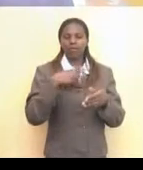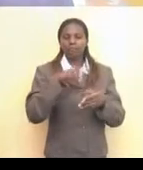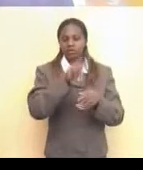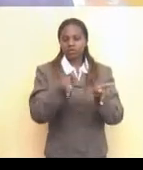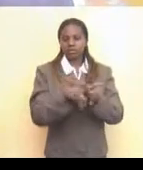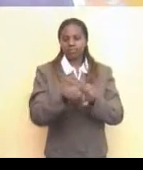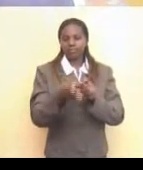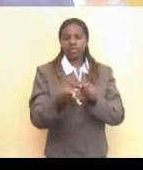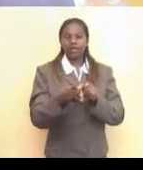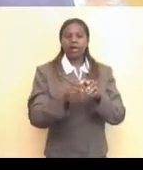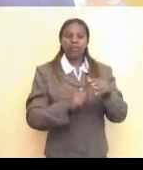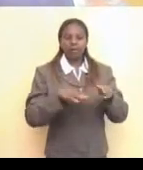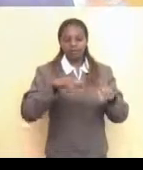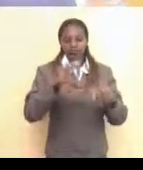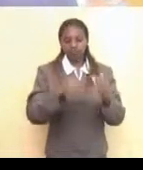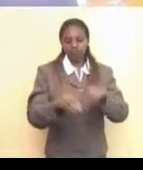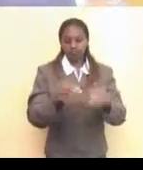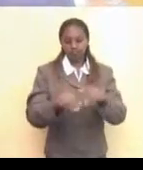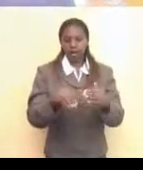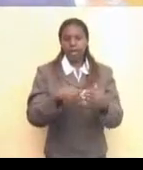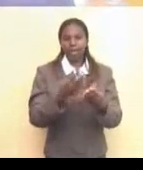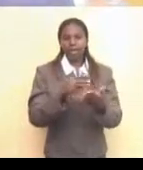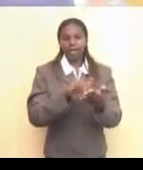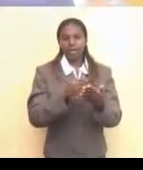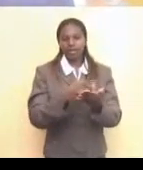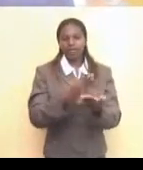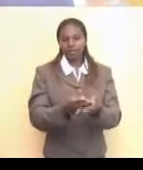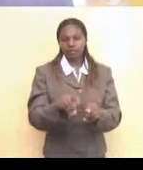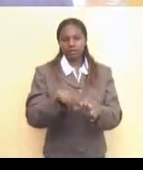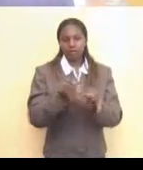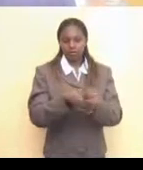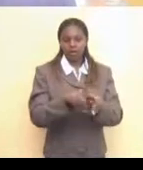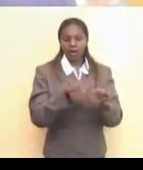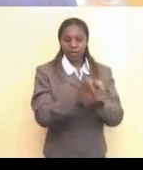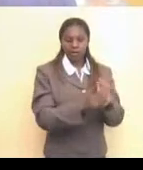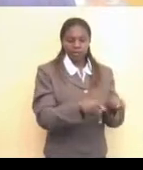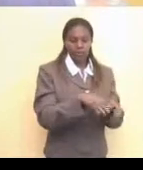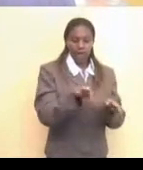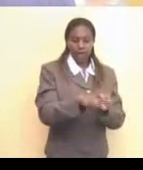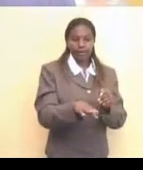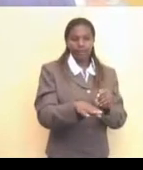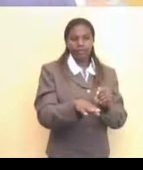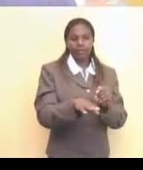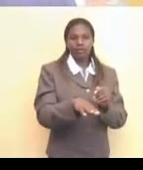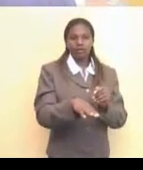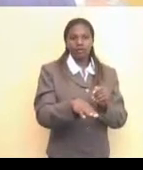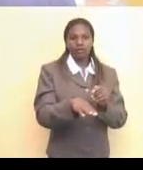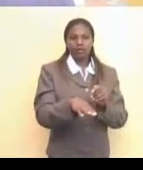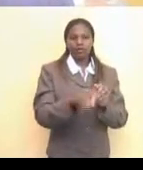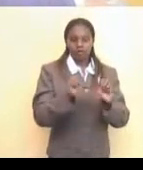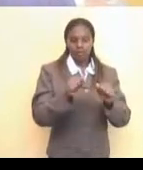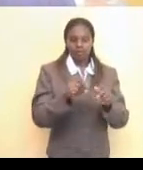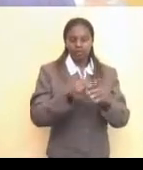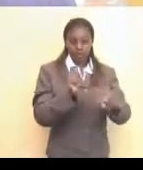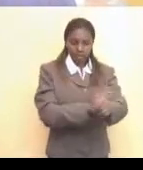particular area as a fundraiser also, besides it being a program area, in the sense that it is able